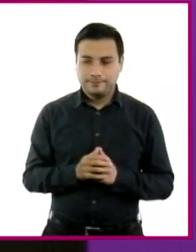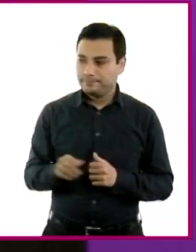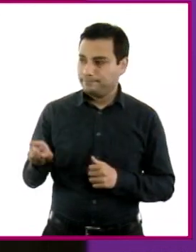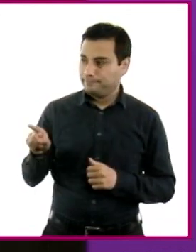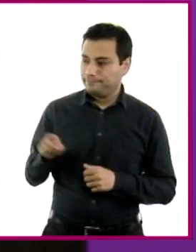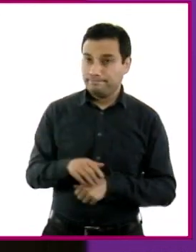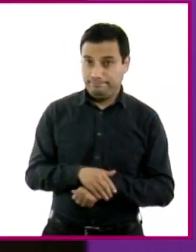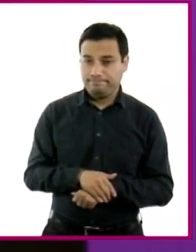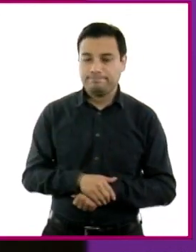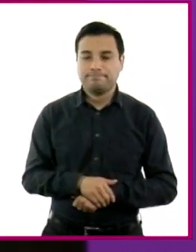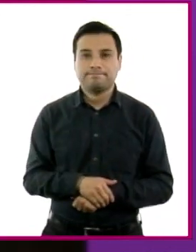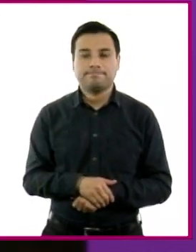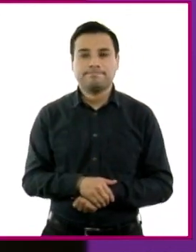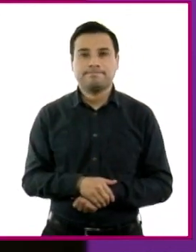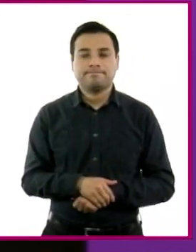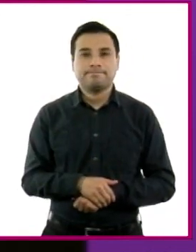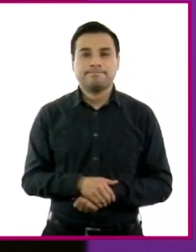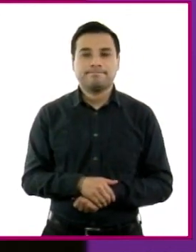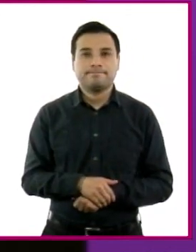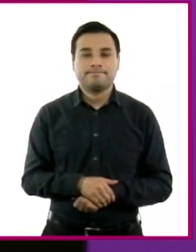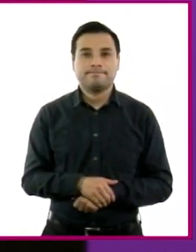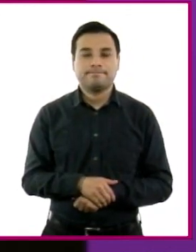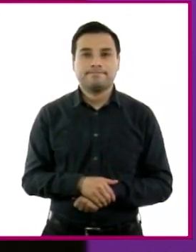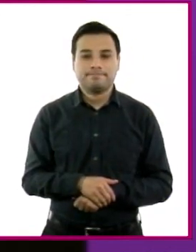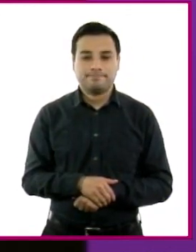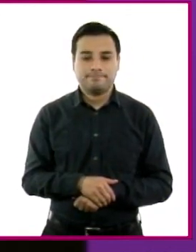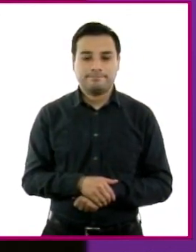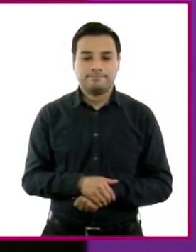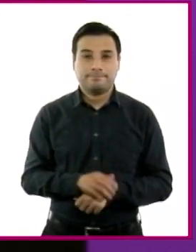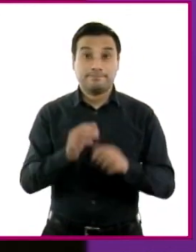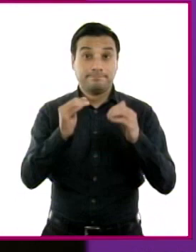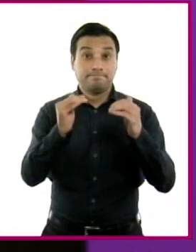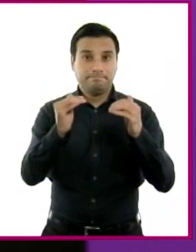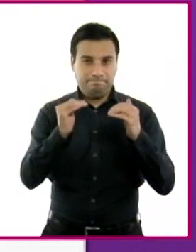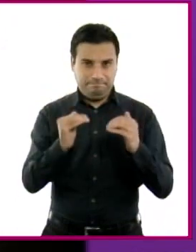She has to finish her homework today. Siguiente.